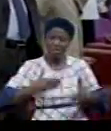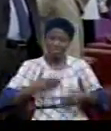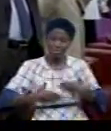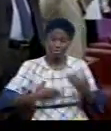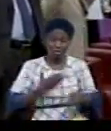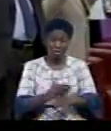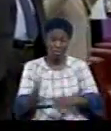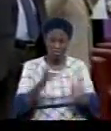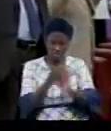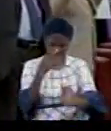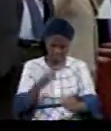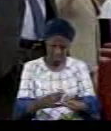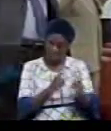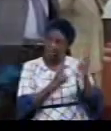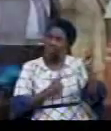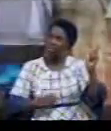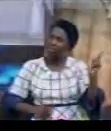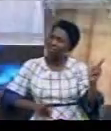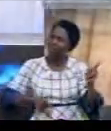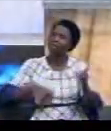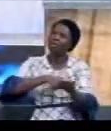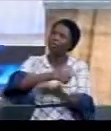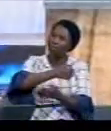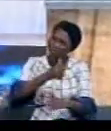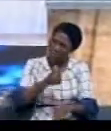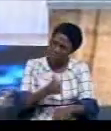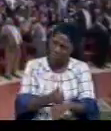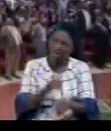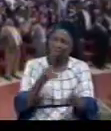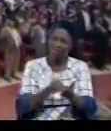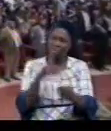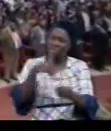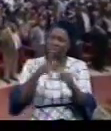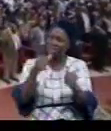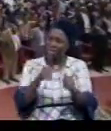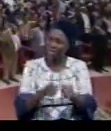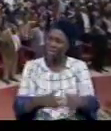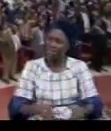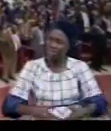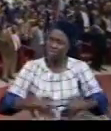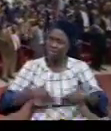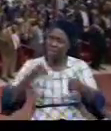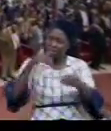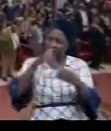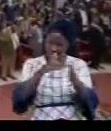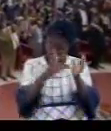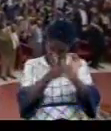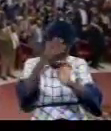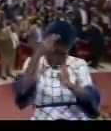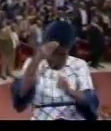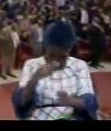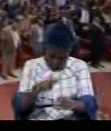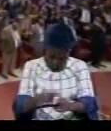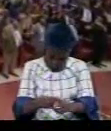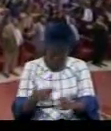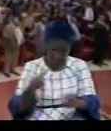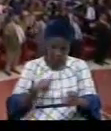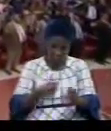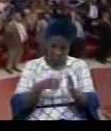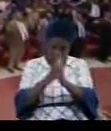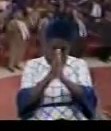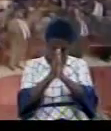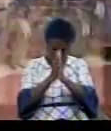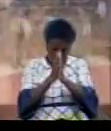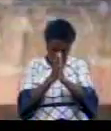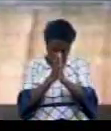Lord, confirm each in every life. In Jesus' name we